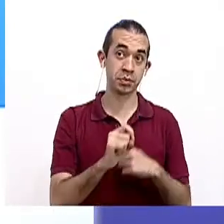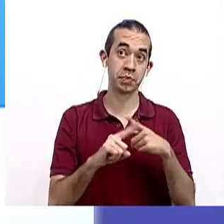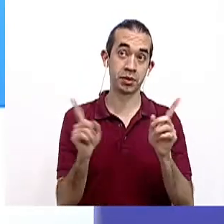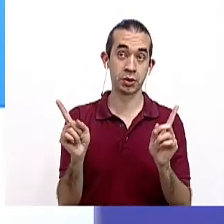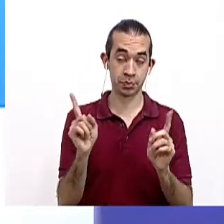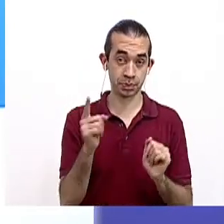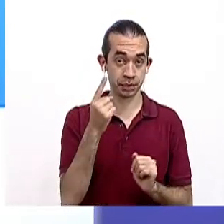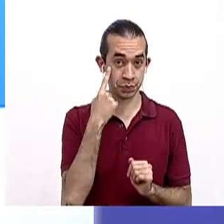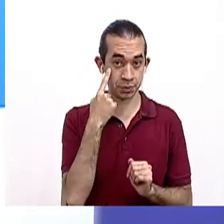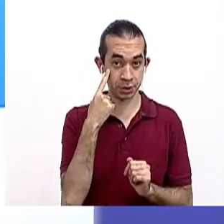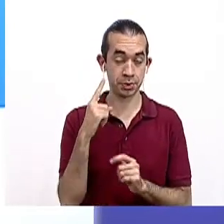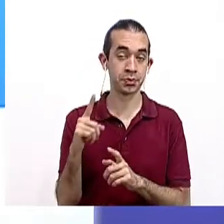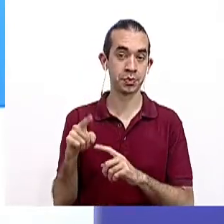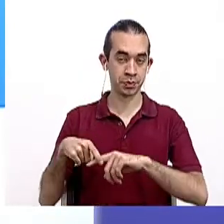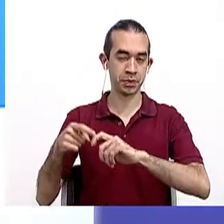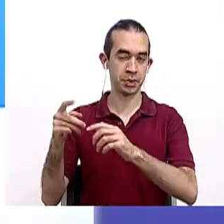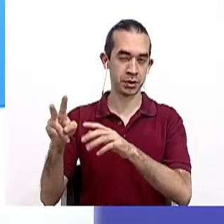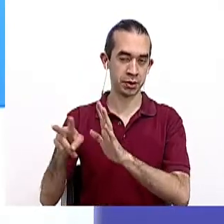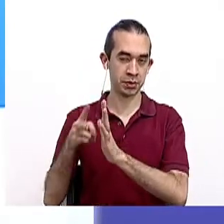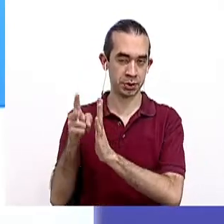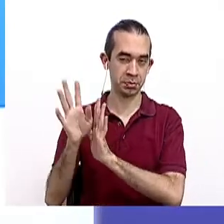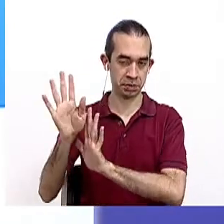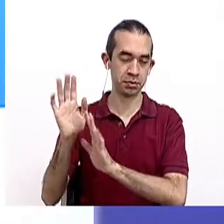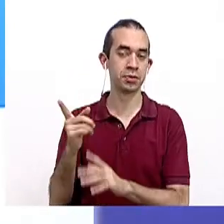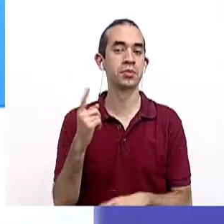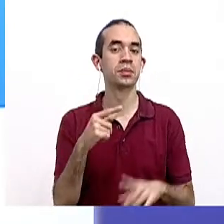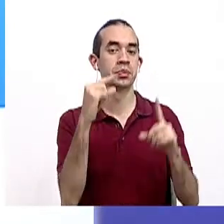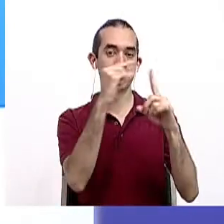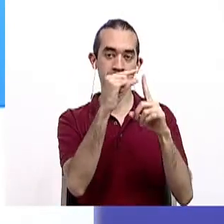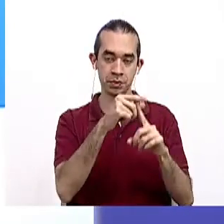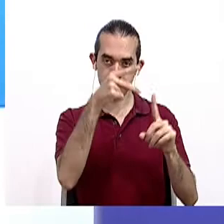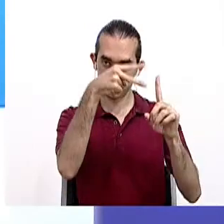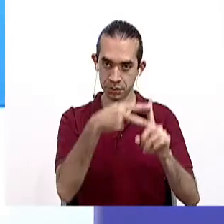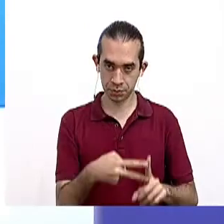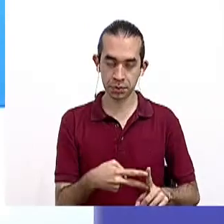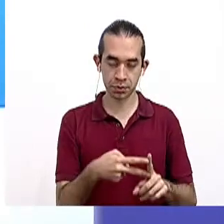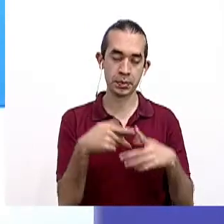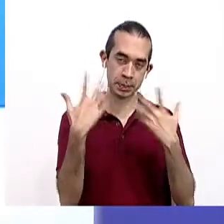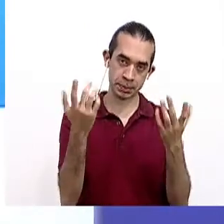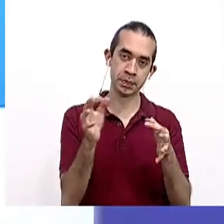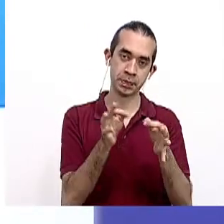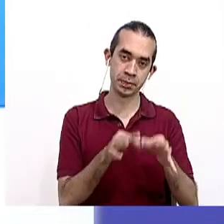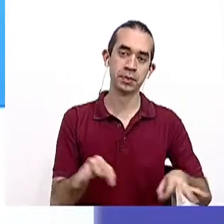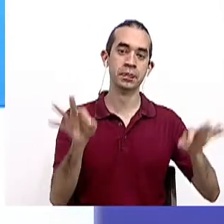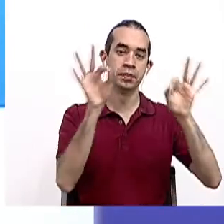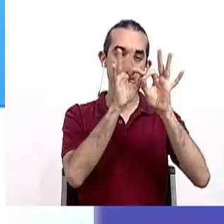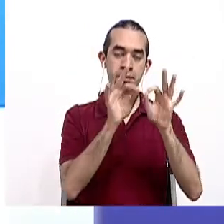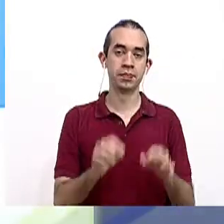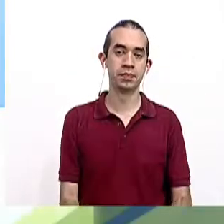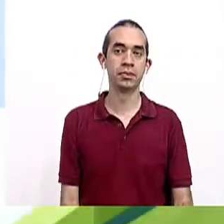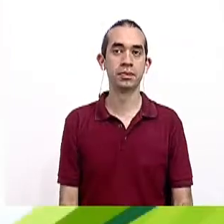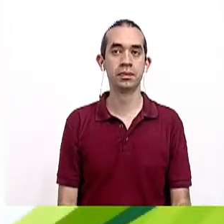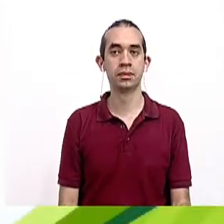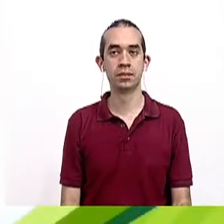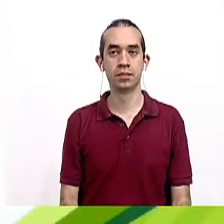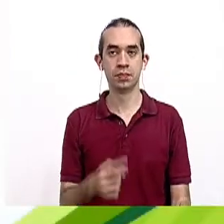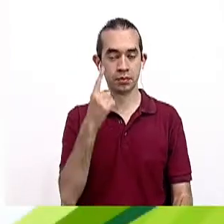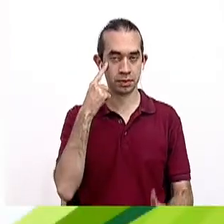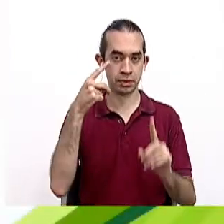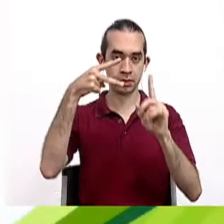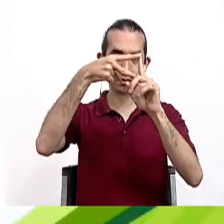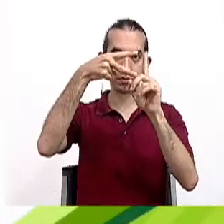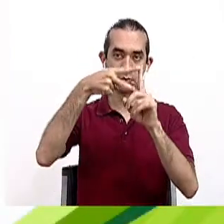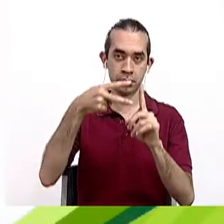watch, remember that it's important that we examine the vocabulary that we're going to look at, okay? So here I have some of the